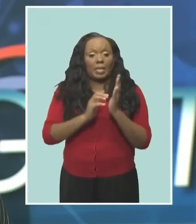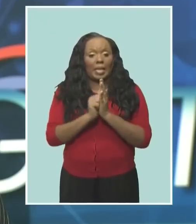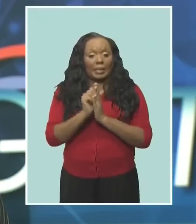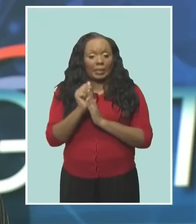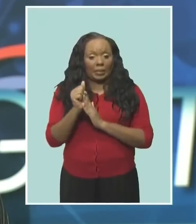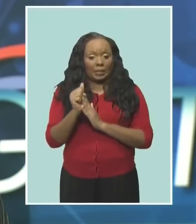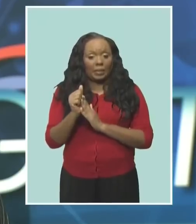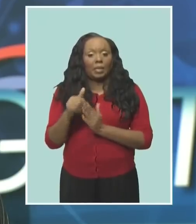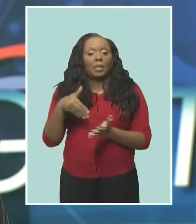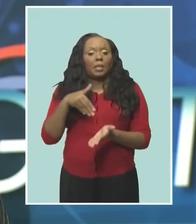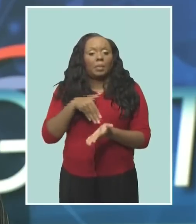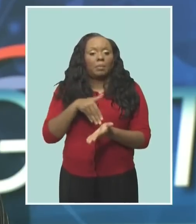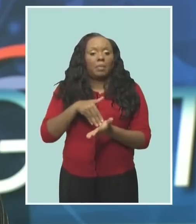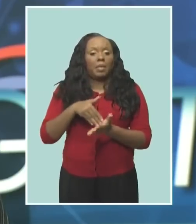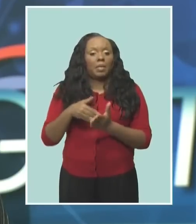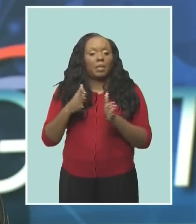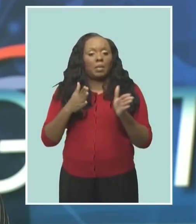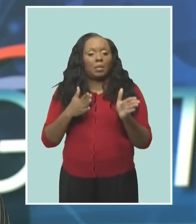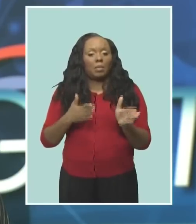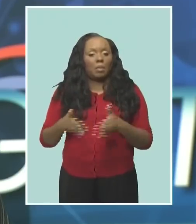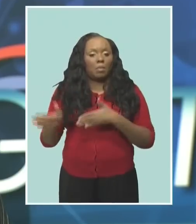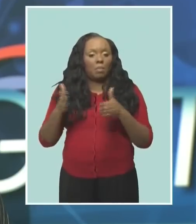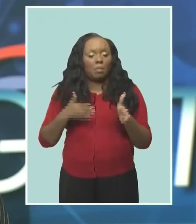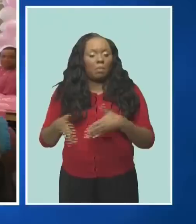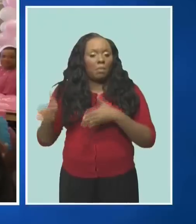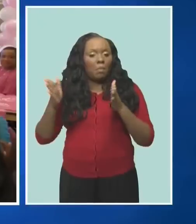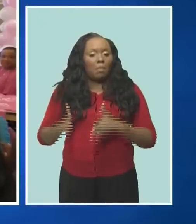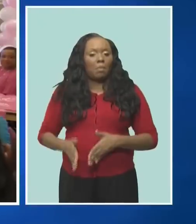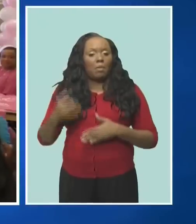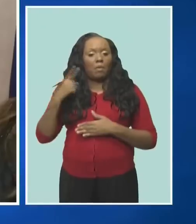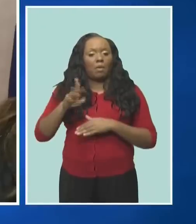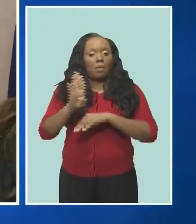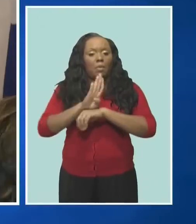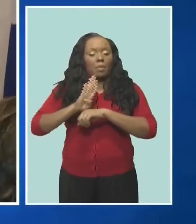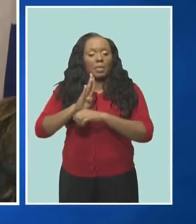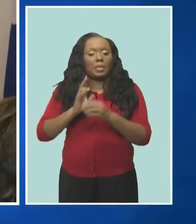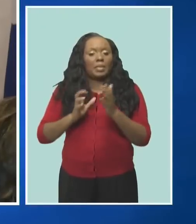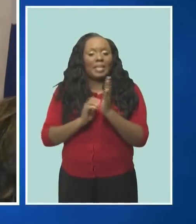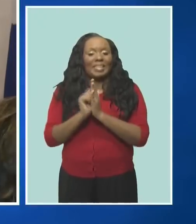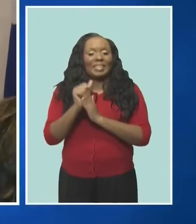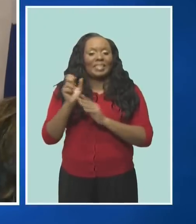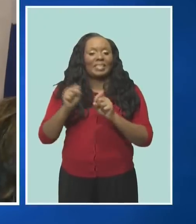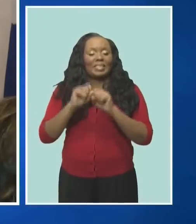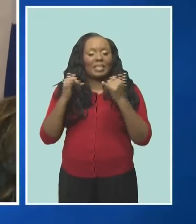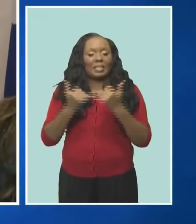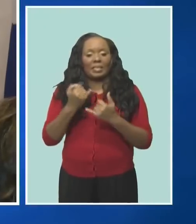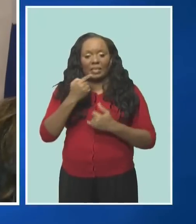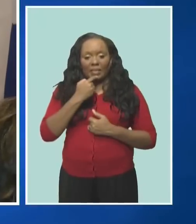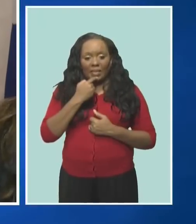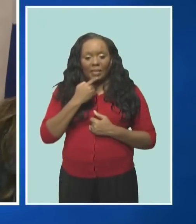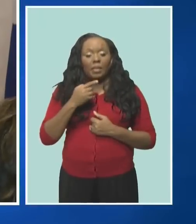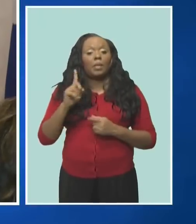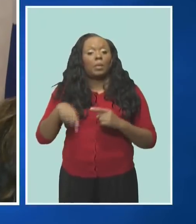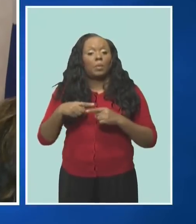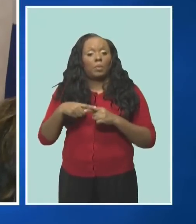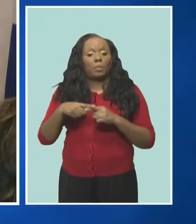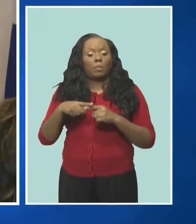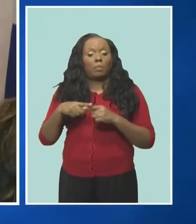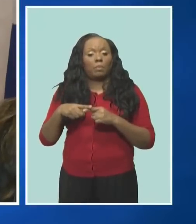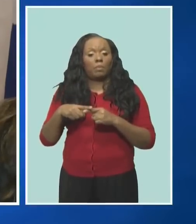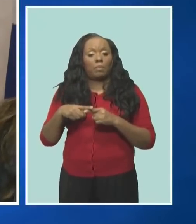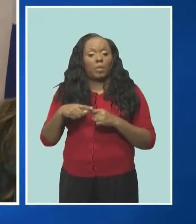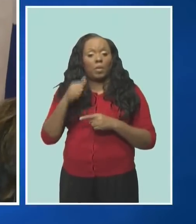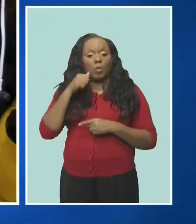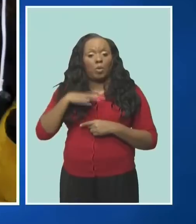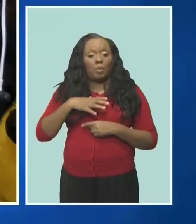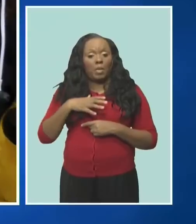from medical coordinator for the Barbados Cancer Society, Dr. Shirley Jagru, who says patients with positive diagnosis ranging from stage